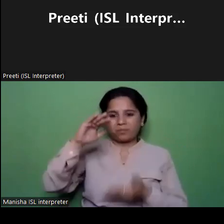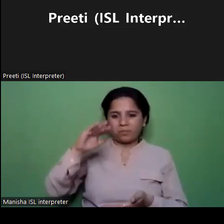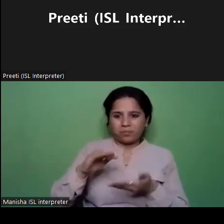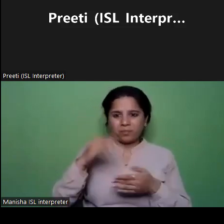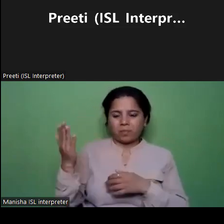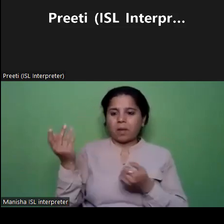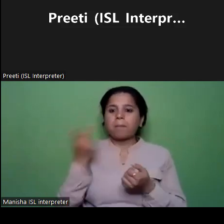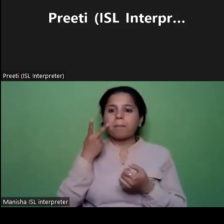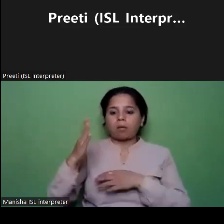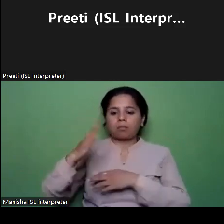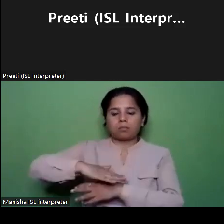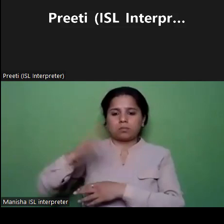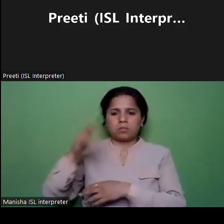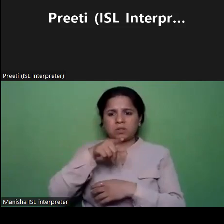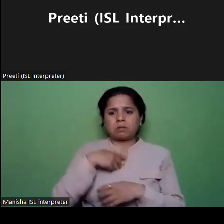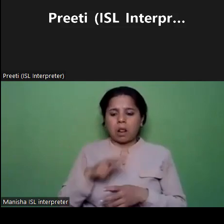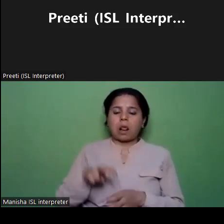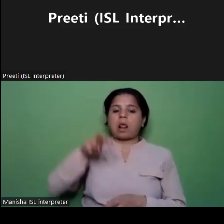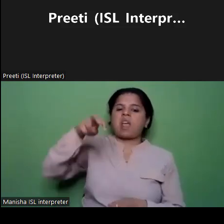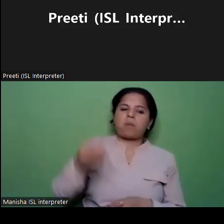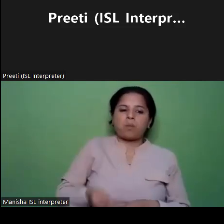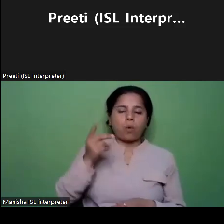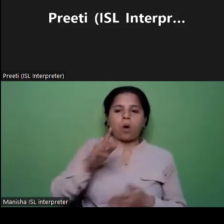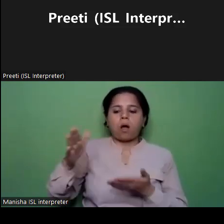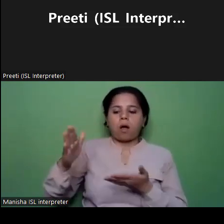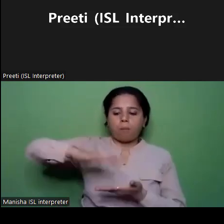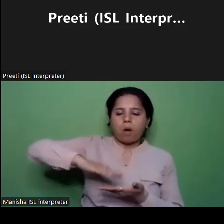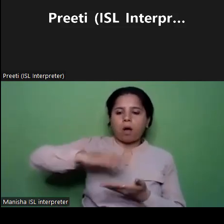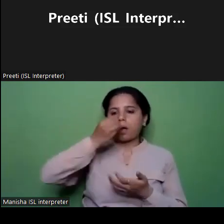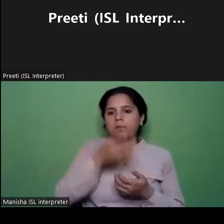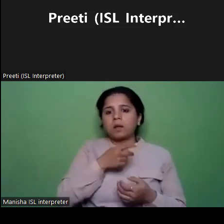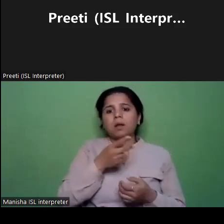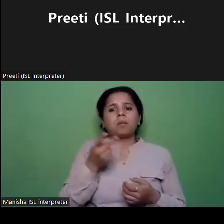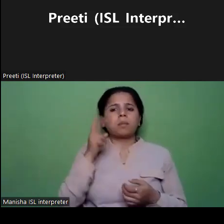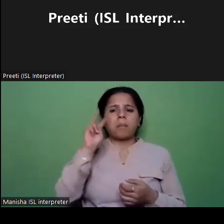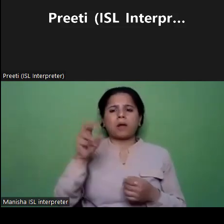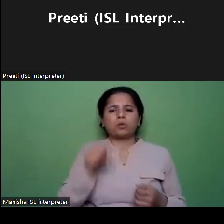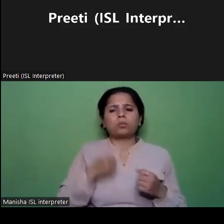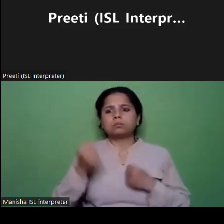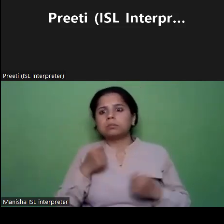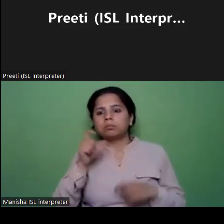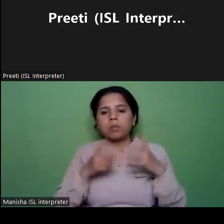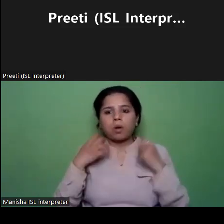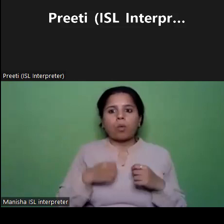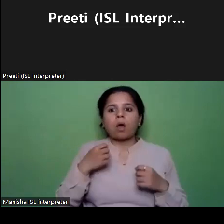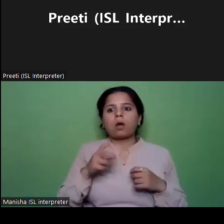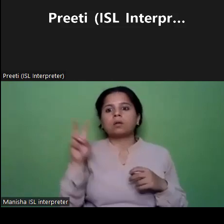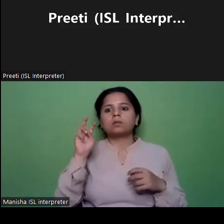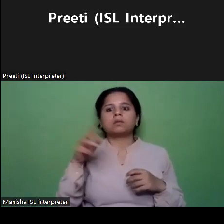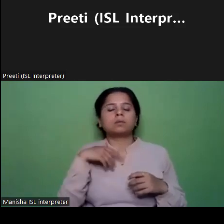to put your feet too high, and it helps everyone. Everybody rushes in metro systems, they run into it because you don't have to climb